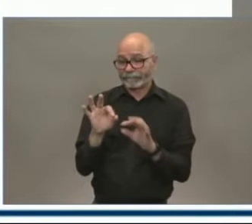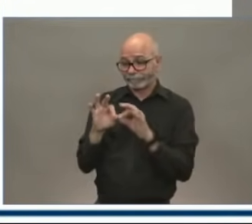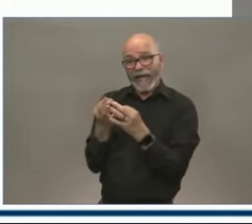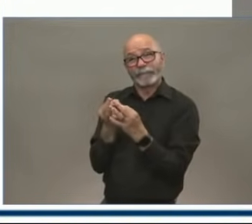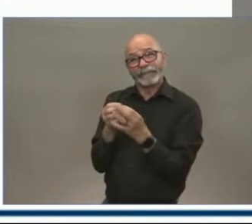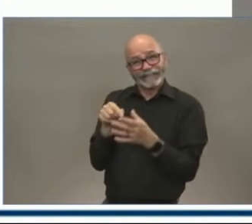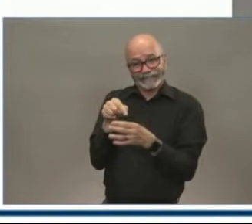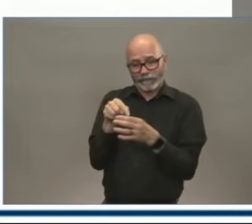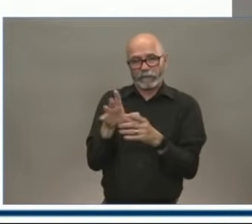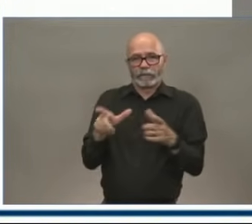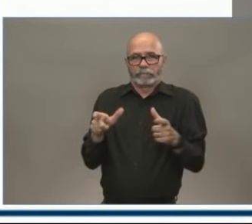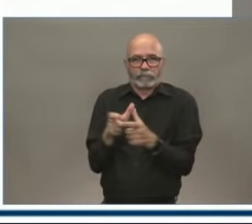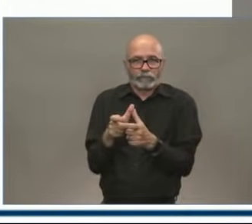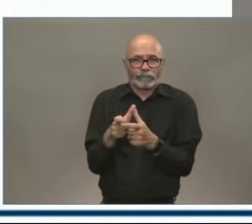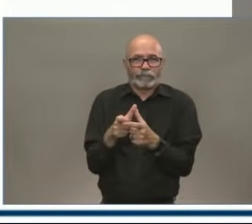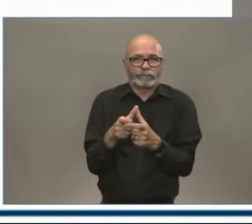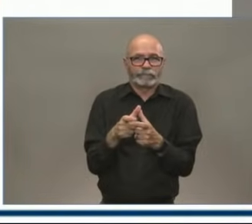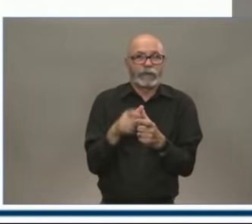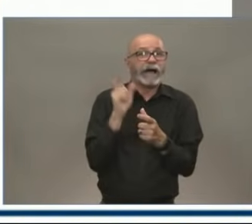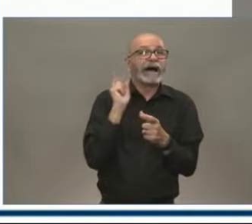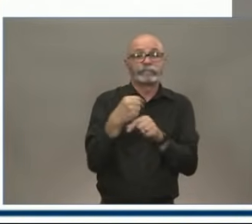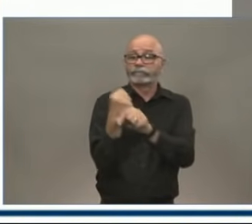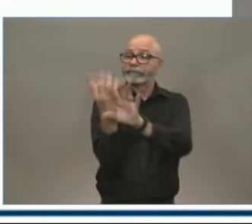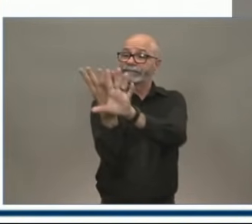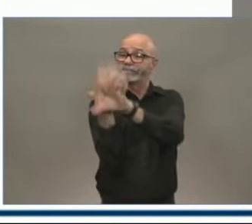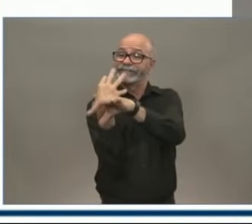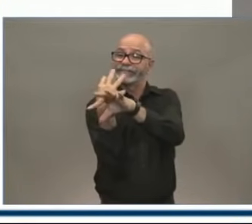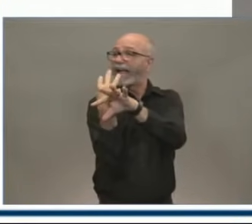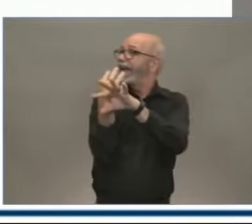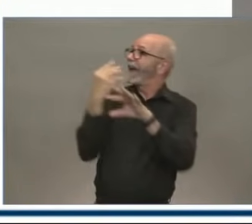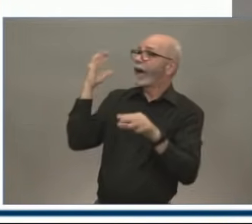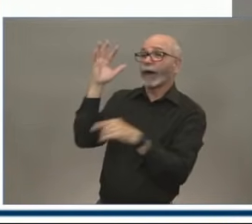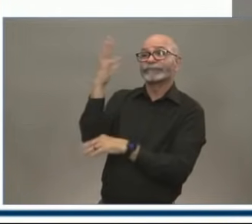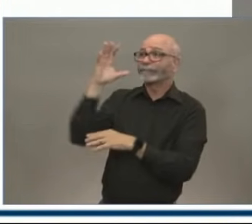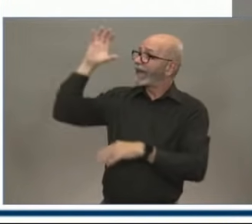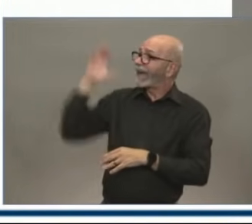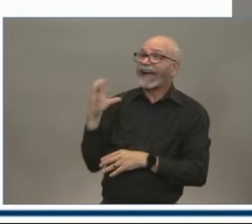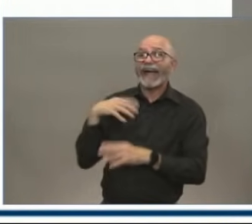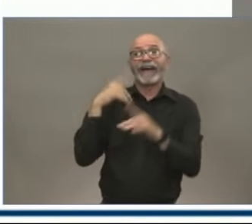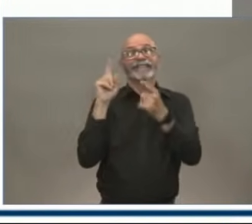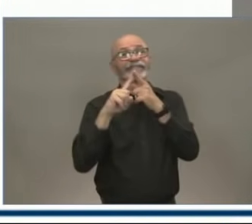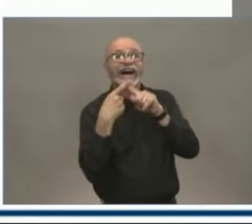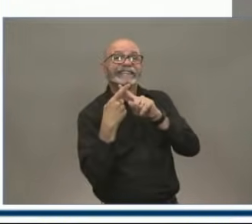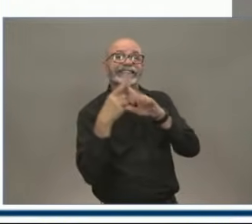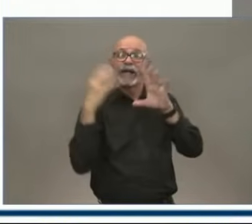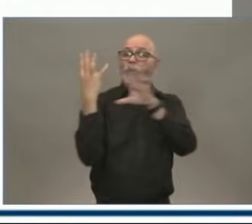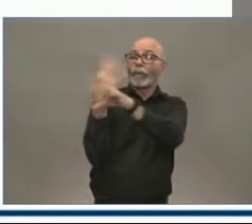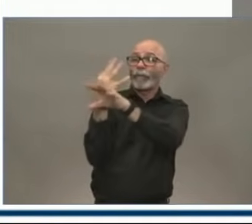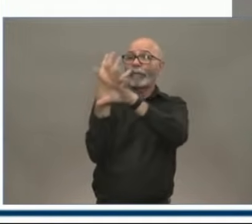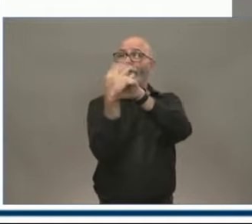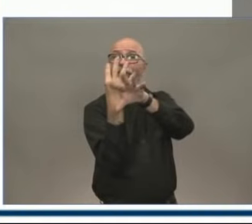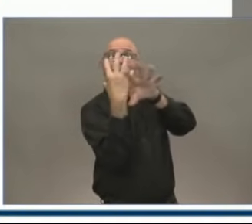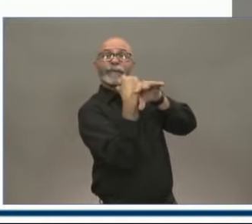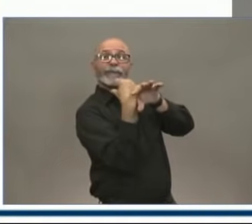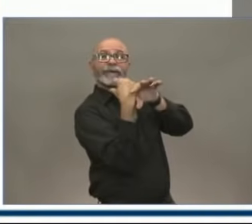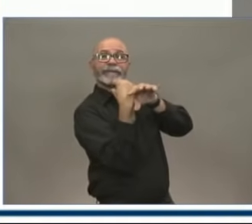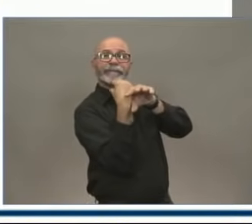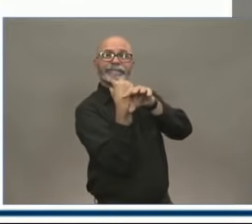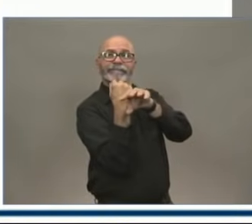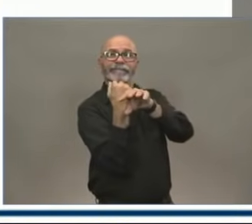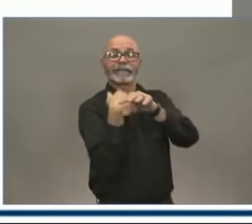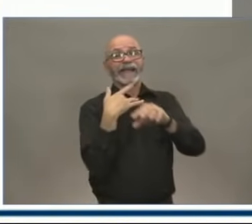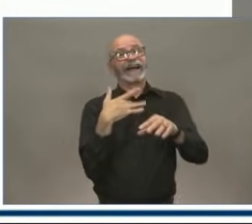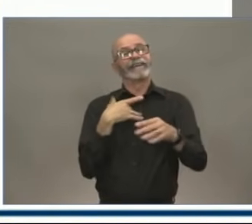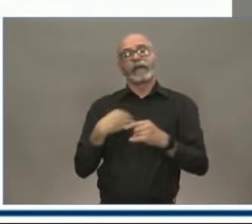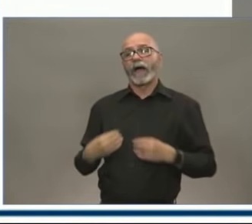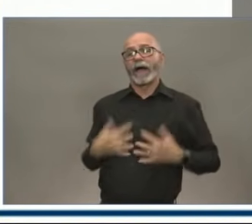doing virtual annual celebrations with friends and coworkers. But the spirit of the holiday season, for whatever reason